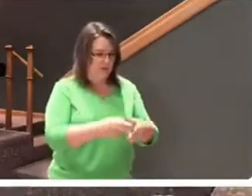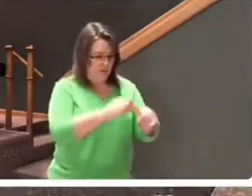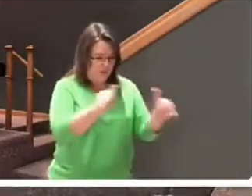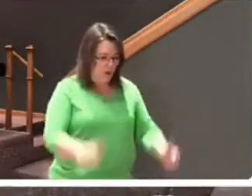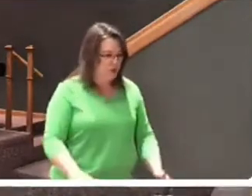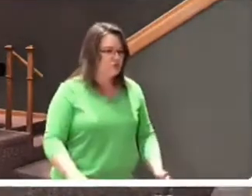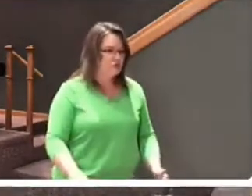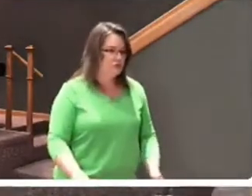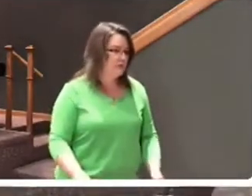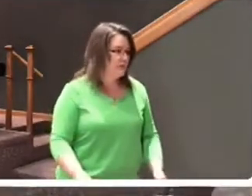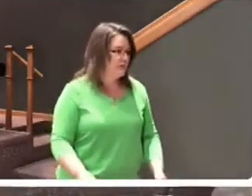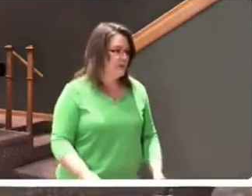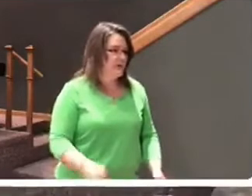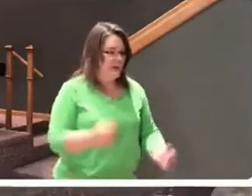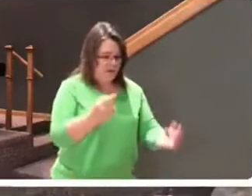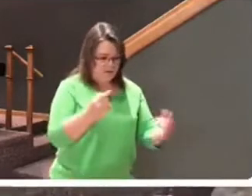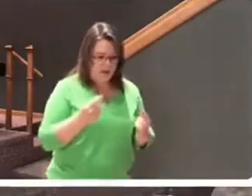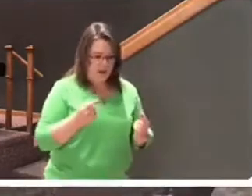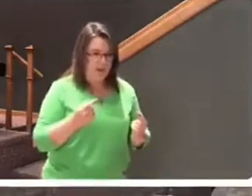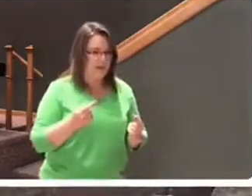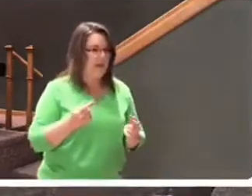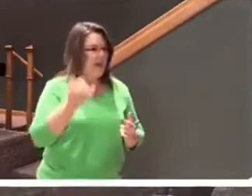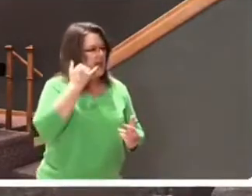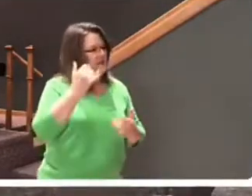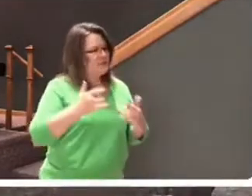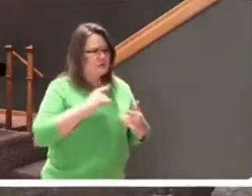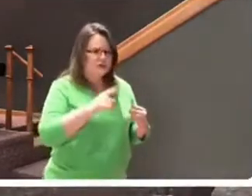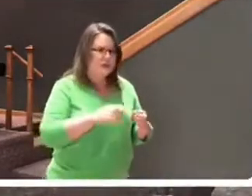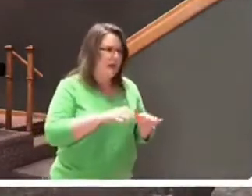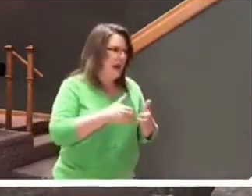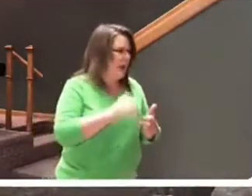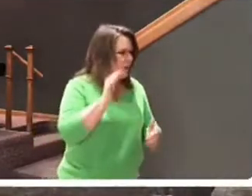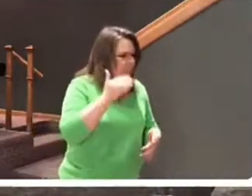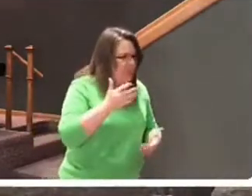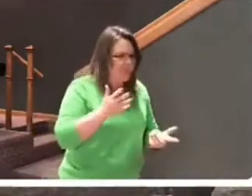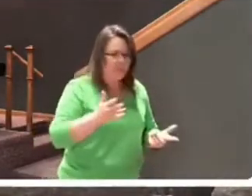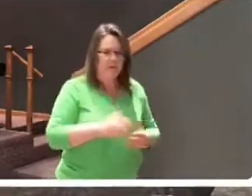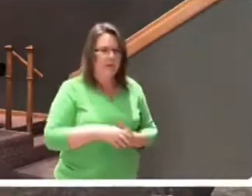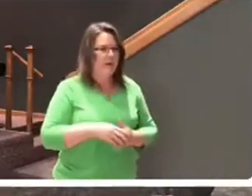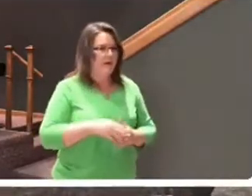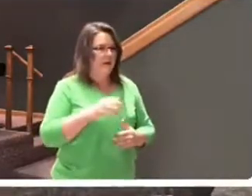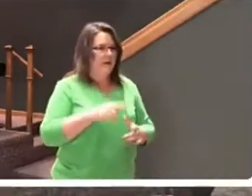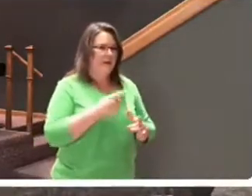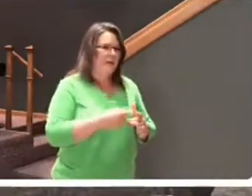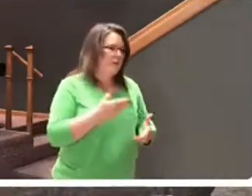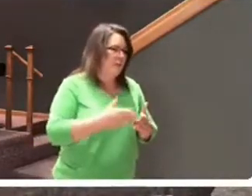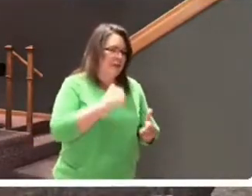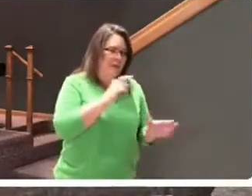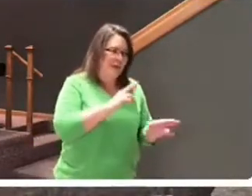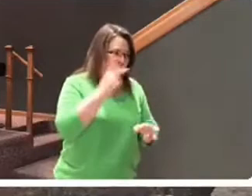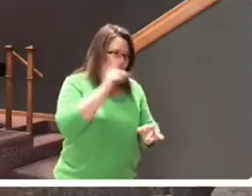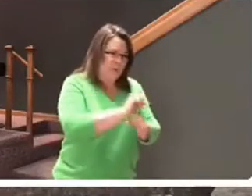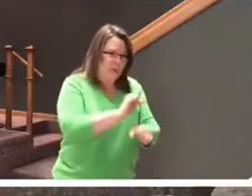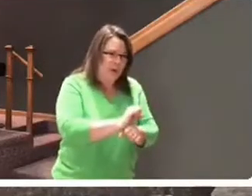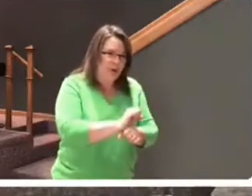altar? And would you come and listen, if you're concerned about how you look, then you're probably not ready for your